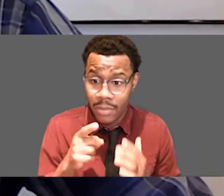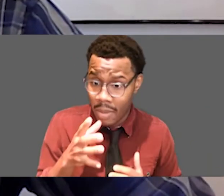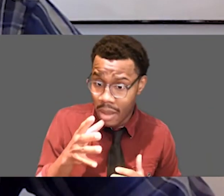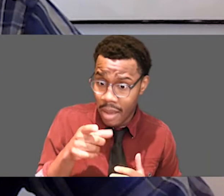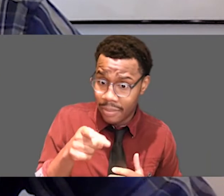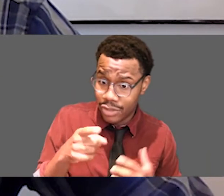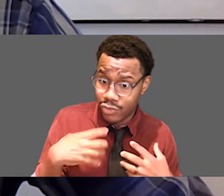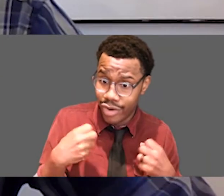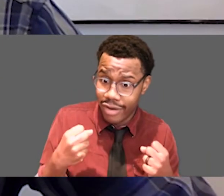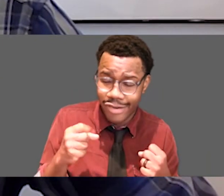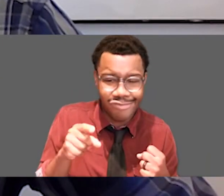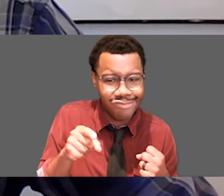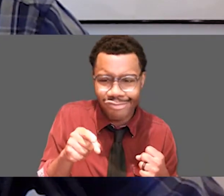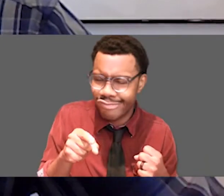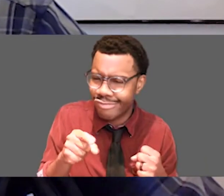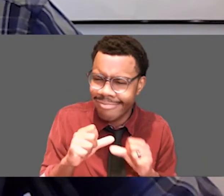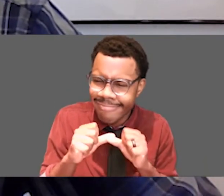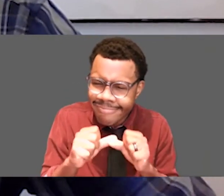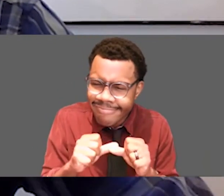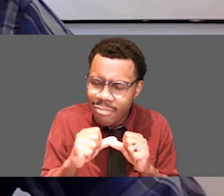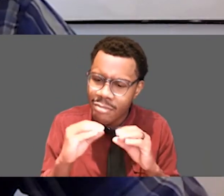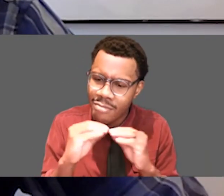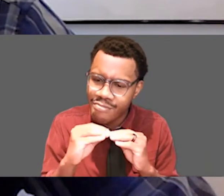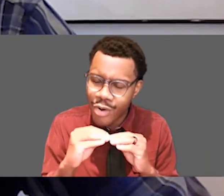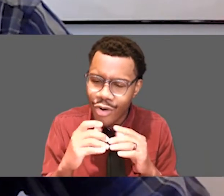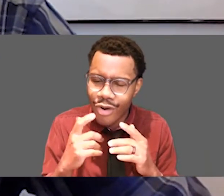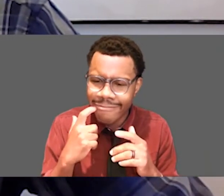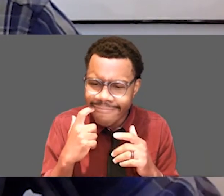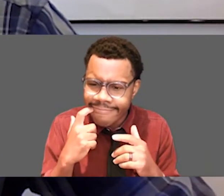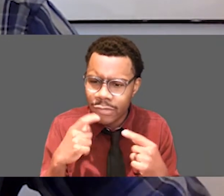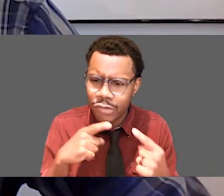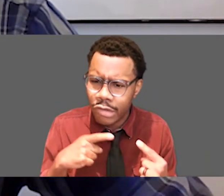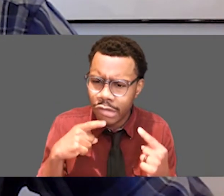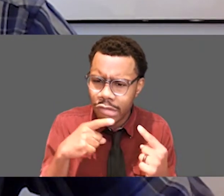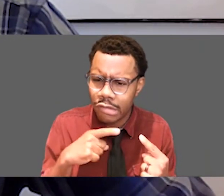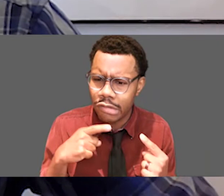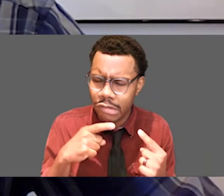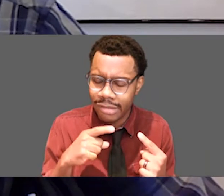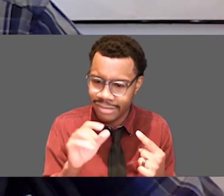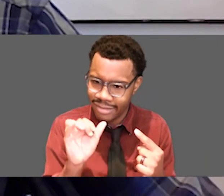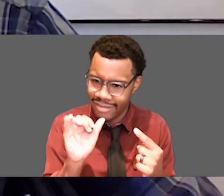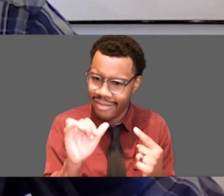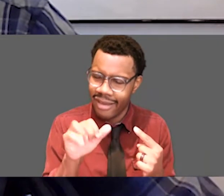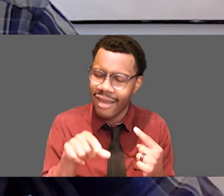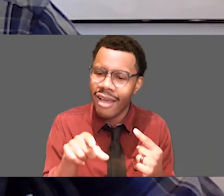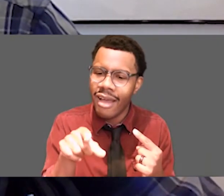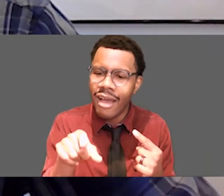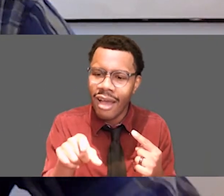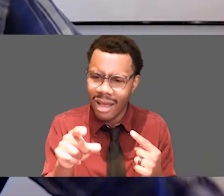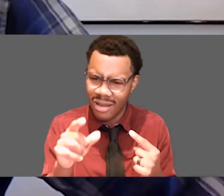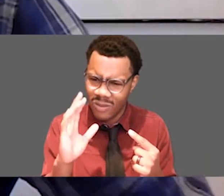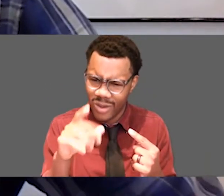recovery. She will continue to struggle, and her affliction will cause her to be indifferent to her young